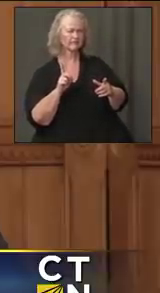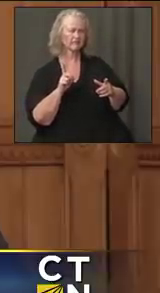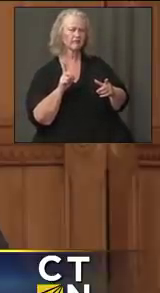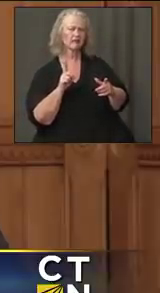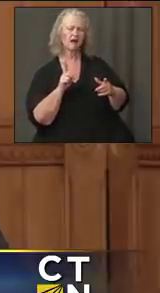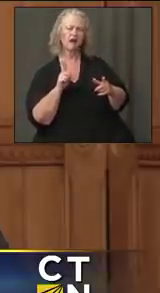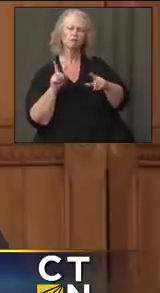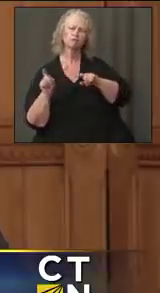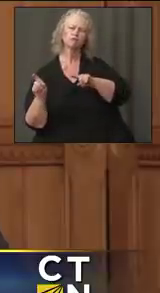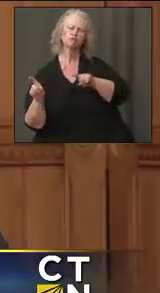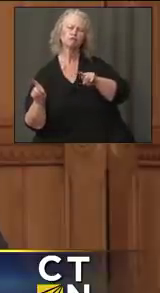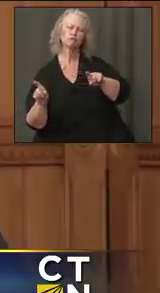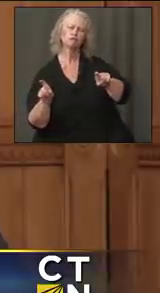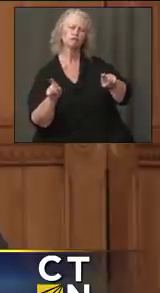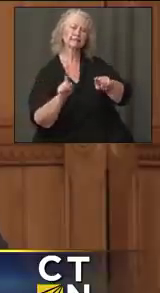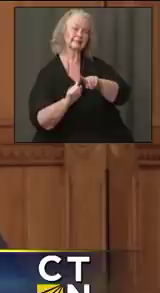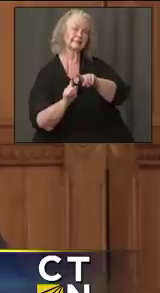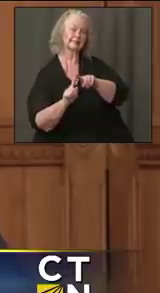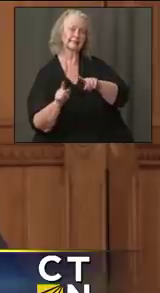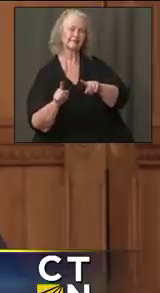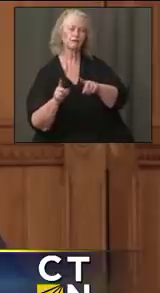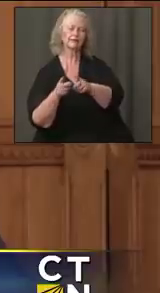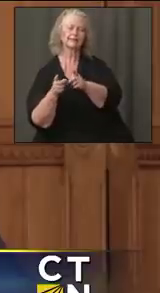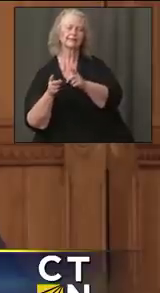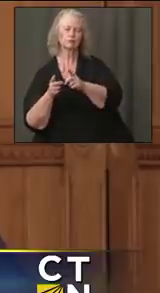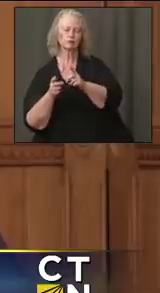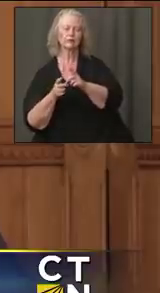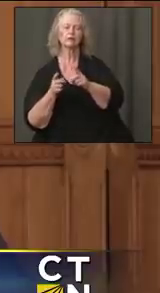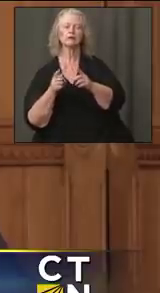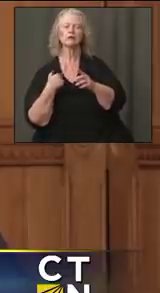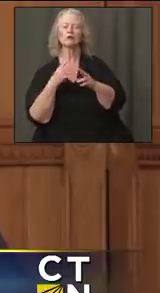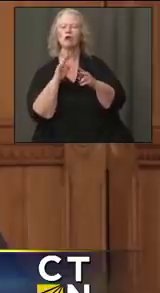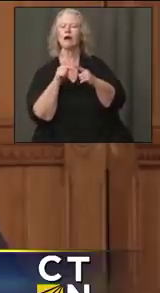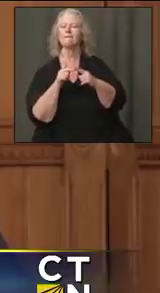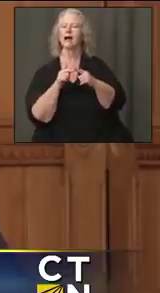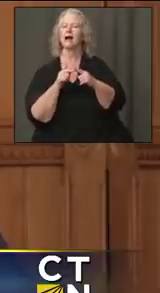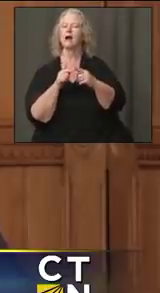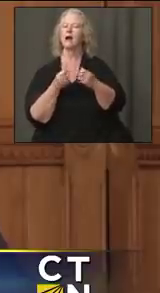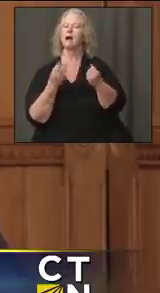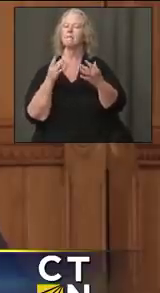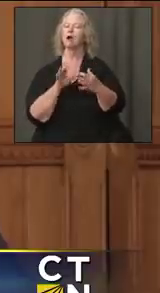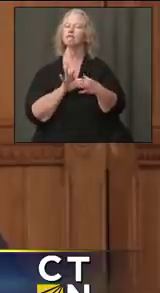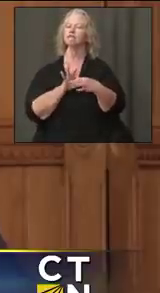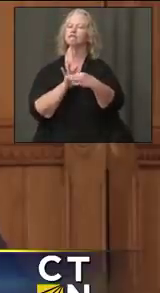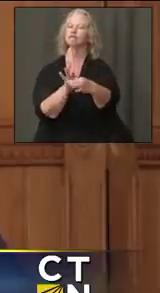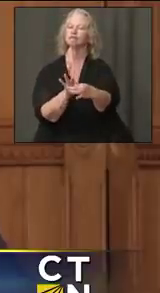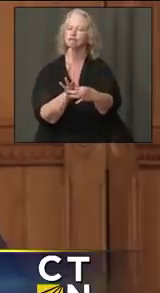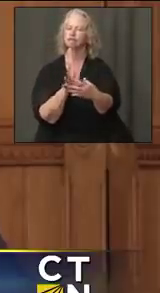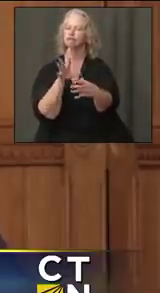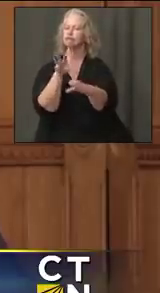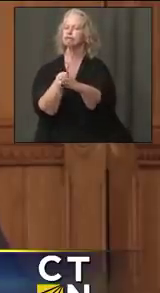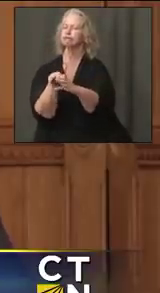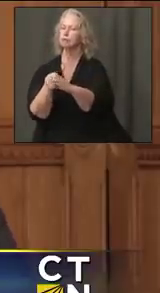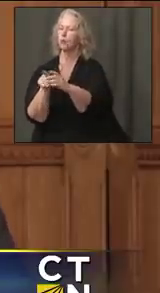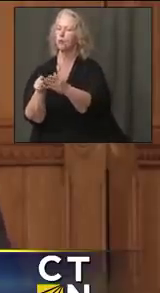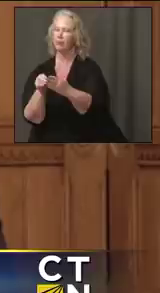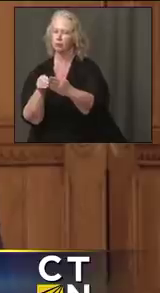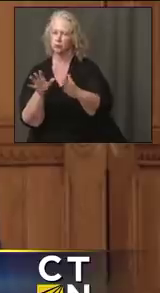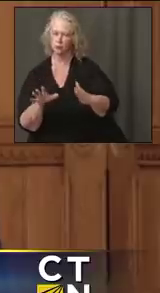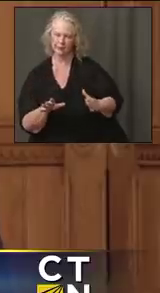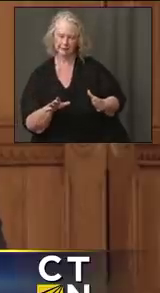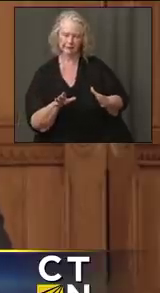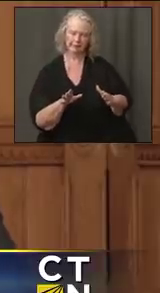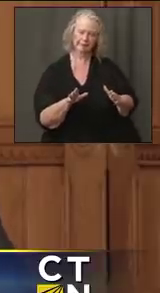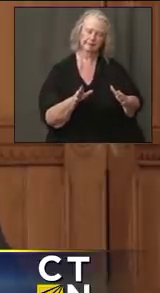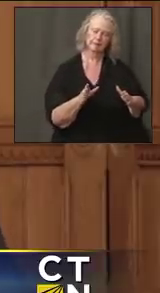survey to districts on the level of connection and engagement with students to help drive